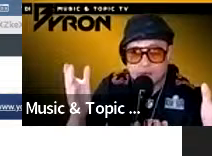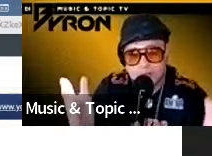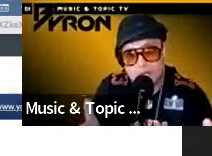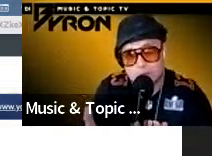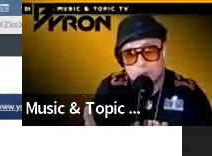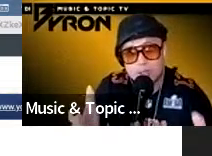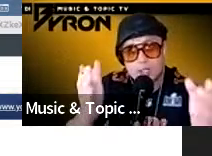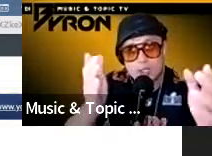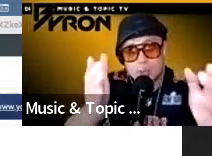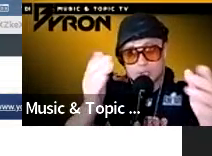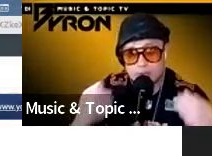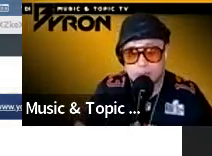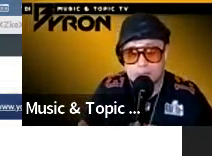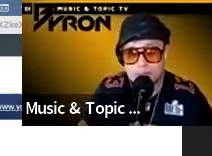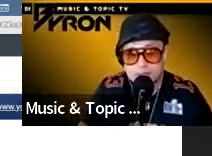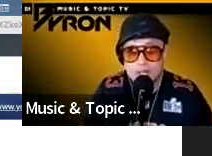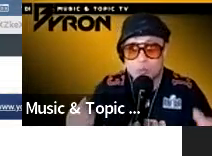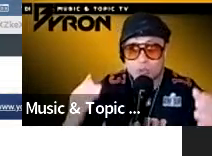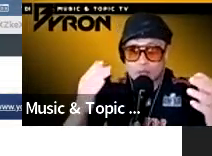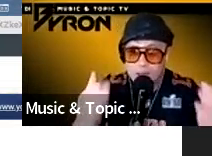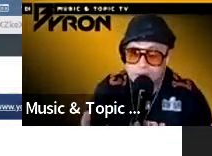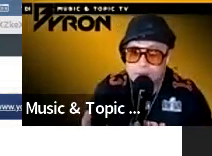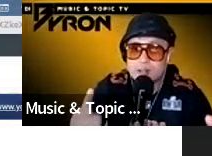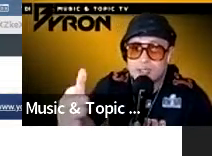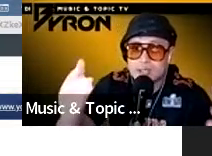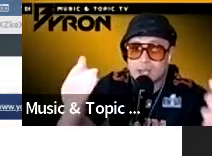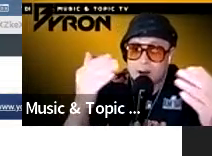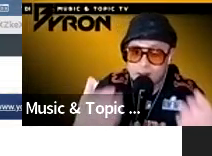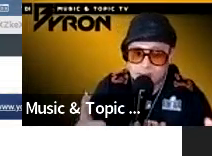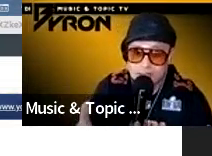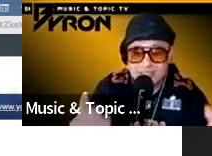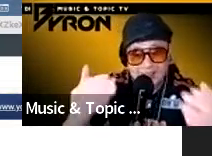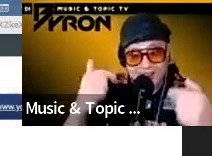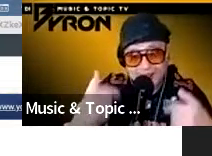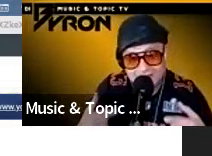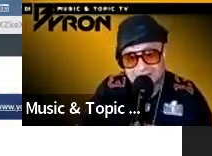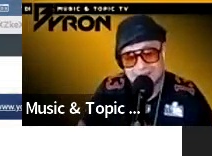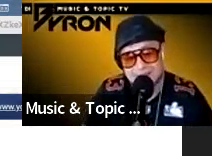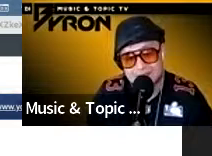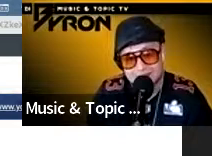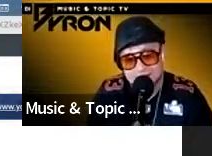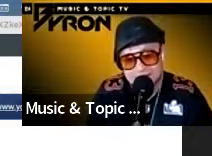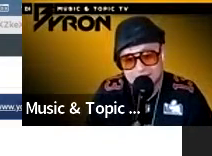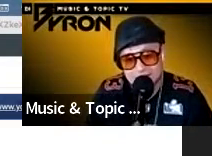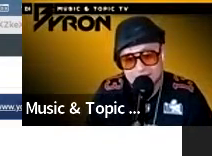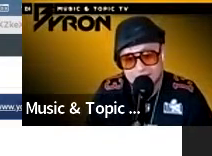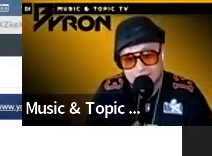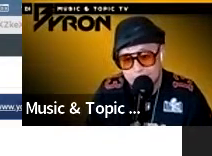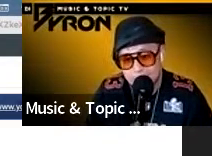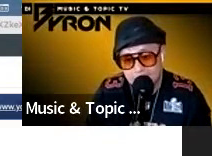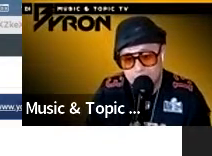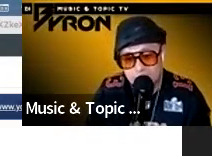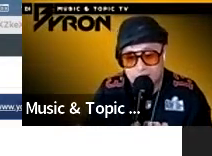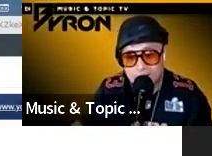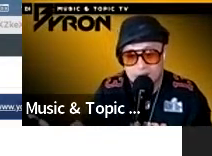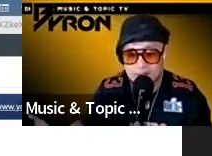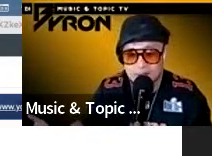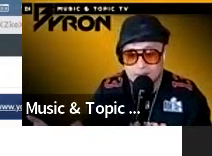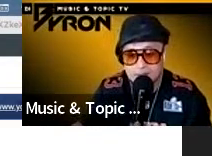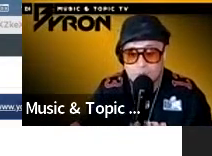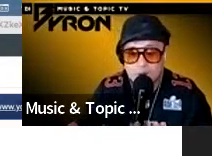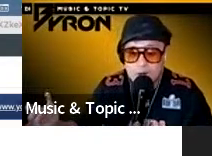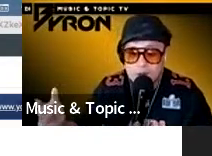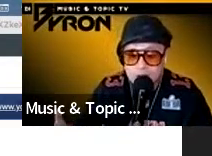of navigation sa West Philippine Sea, and whatever is ours. Diba? Ganun lang yun